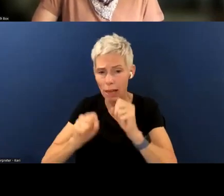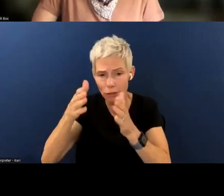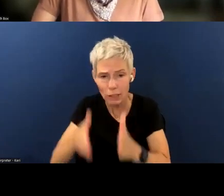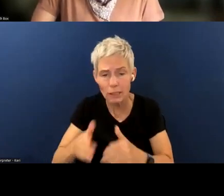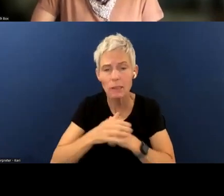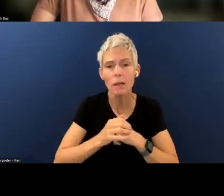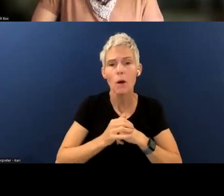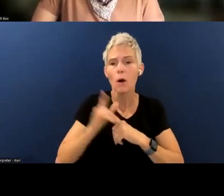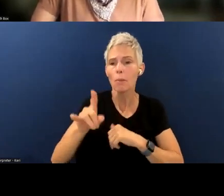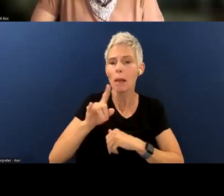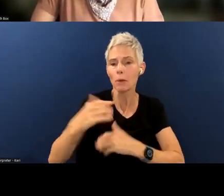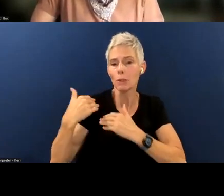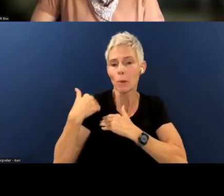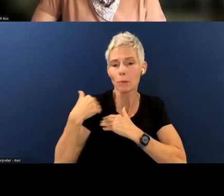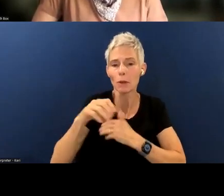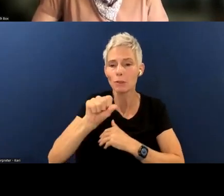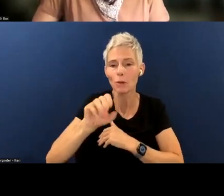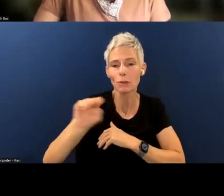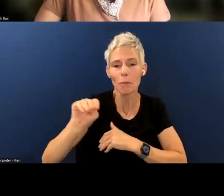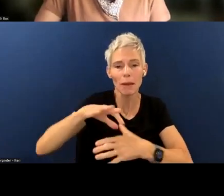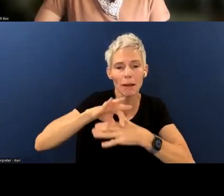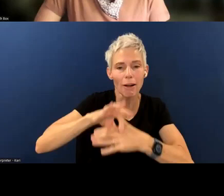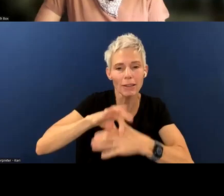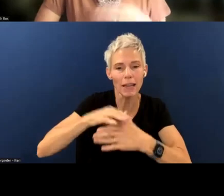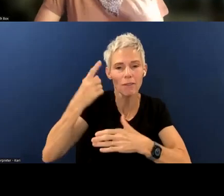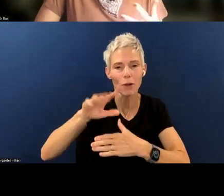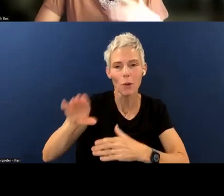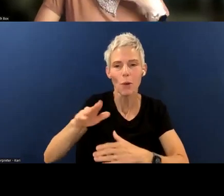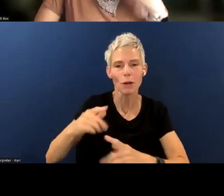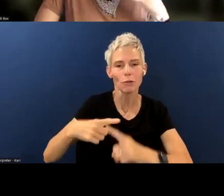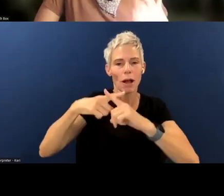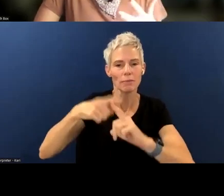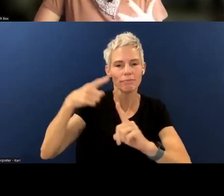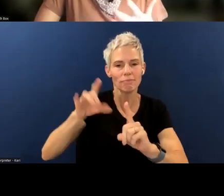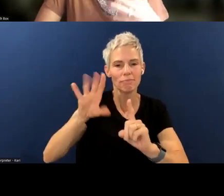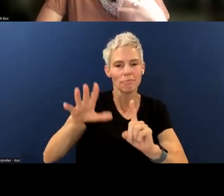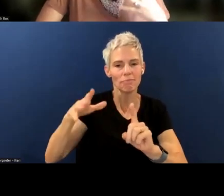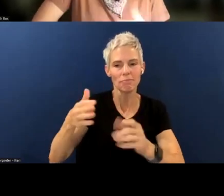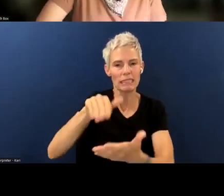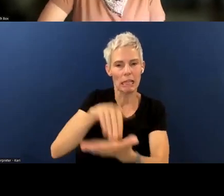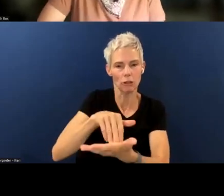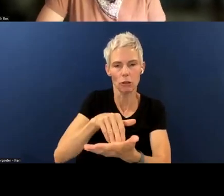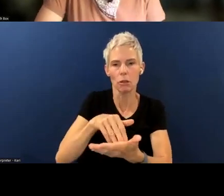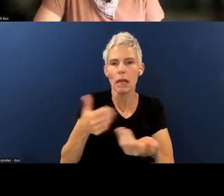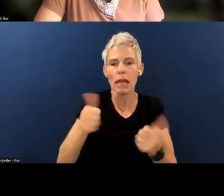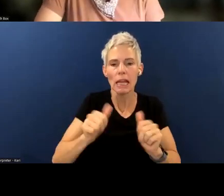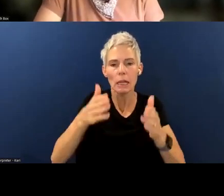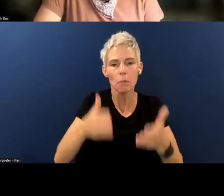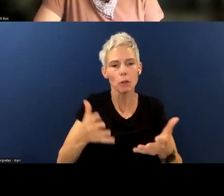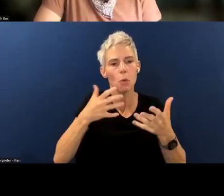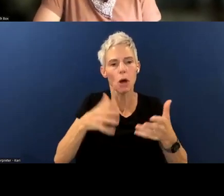of your social media content for your crisis center. How anybody who is communicating about